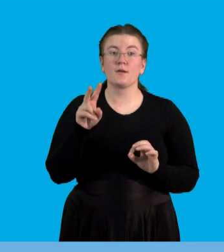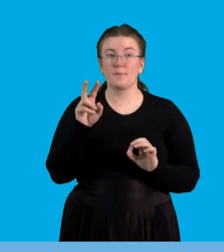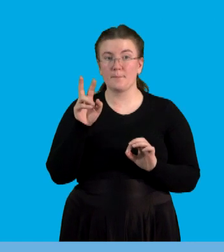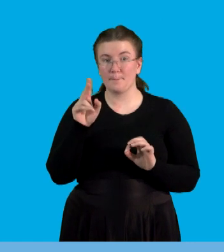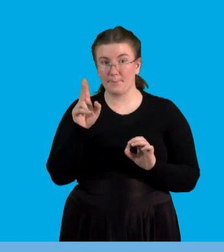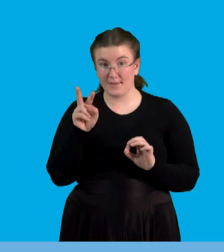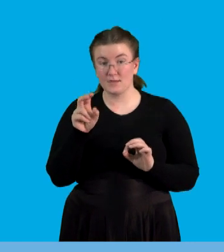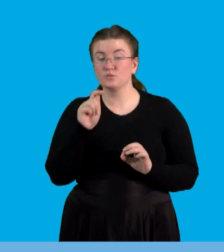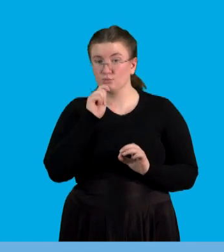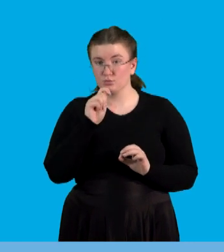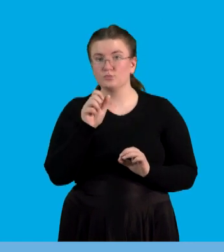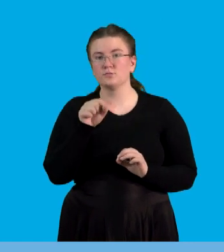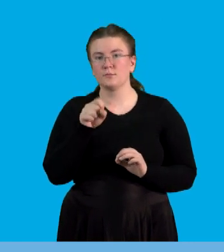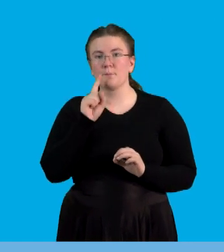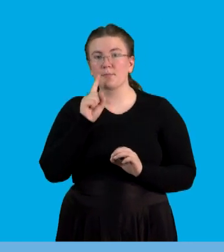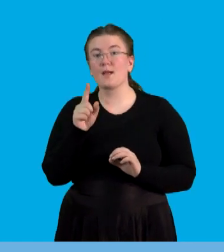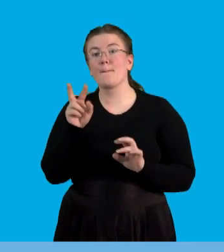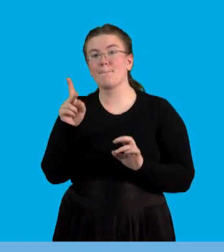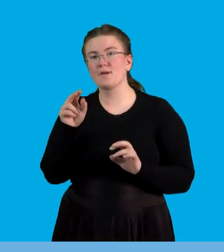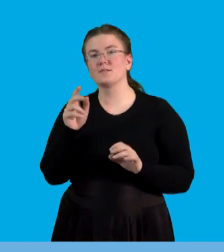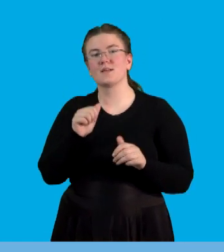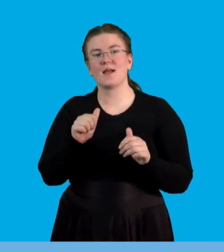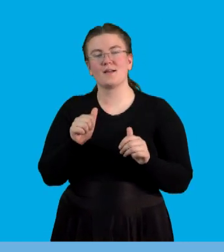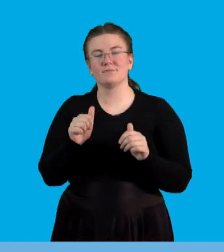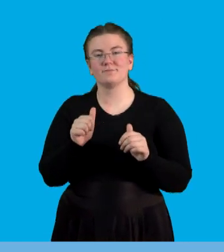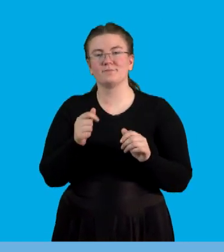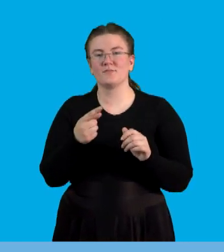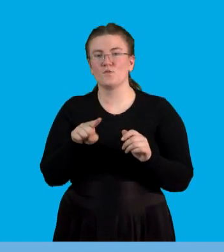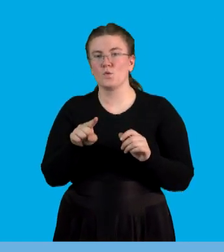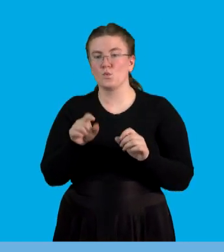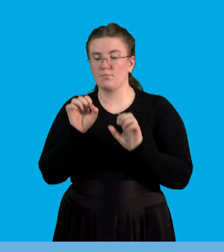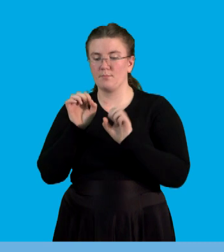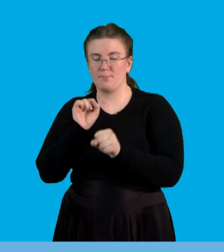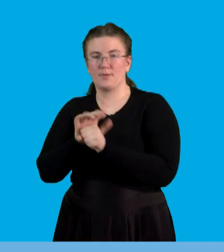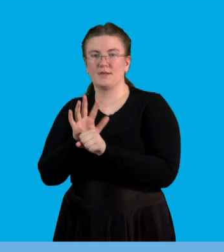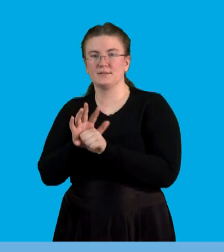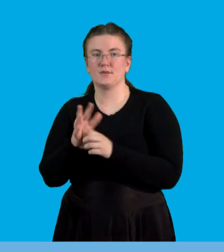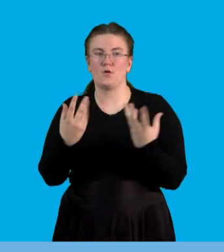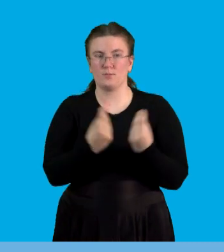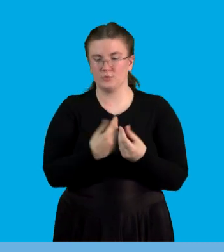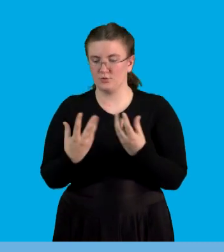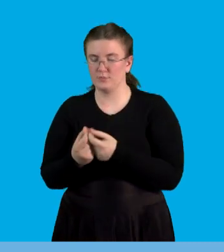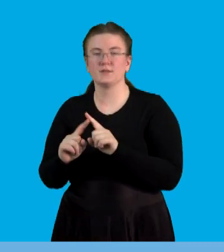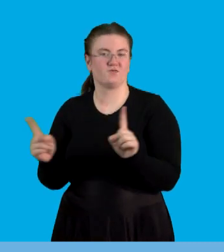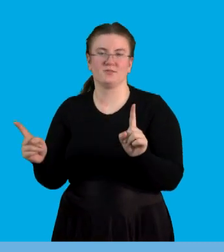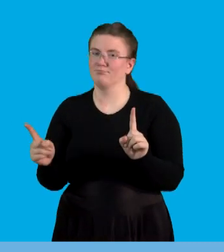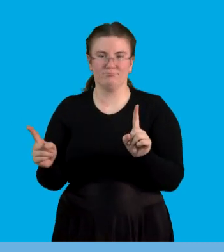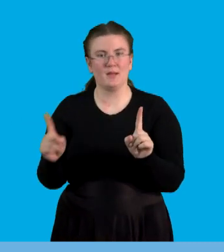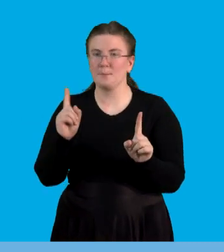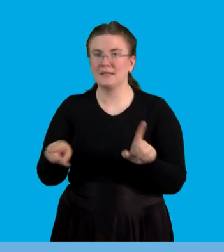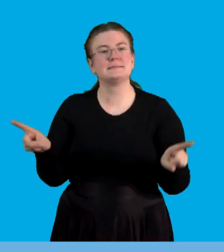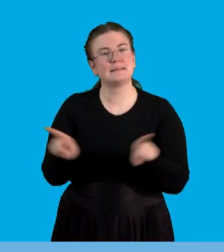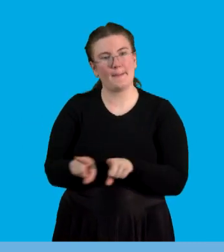Forces always acting in pairs of equal strength, but these pairs act on different objects. So the forces are supposed to be acting on the